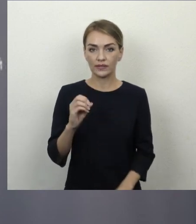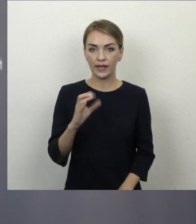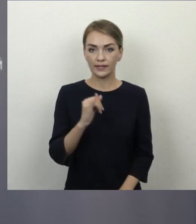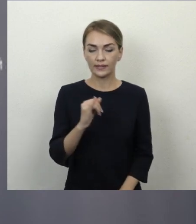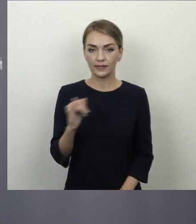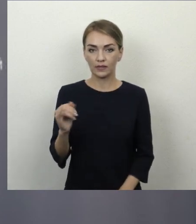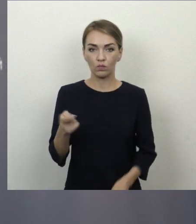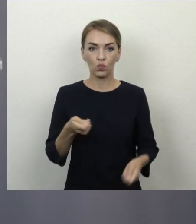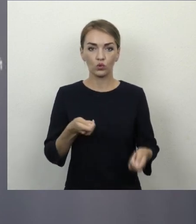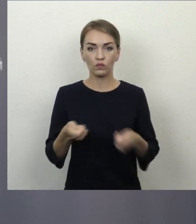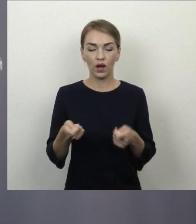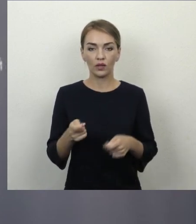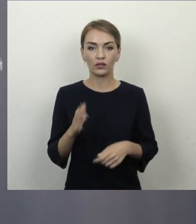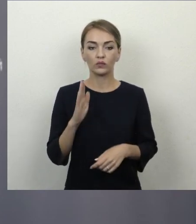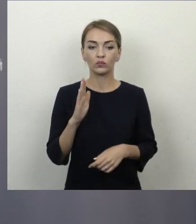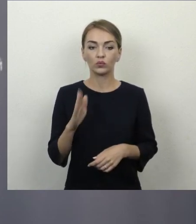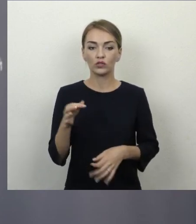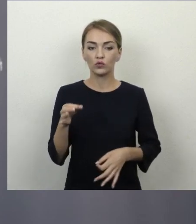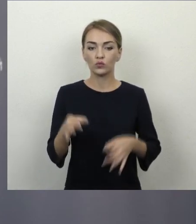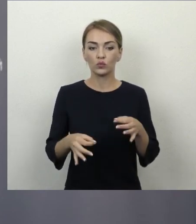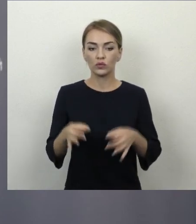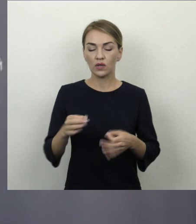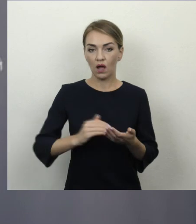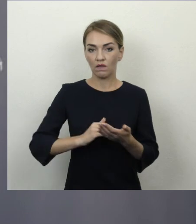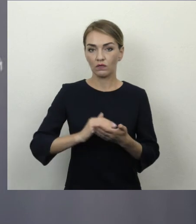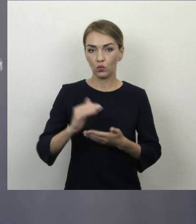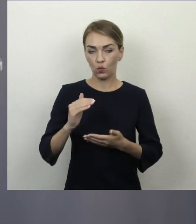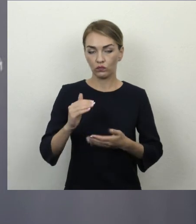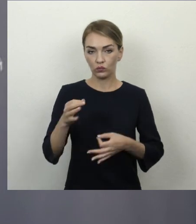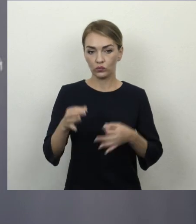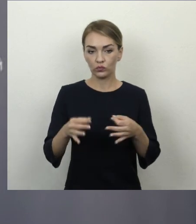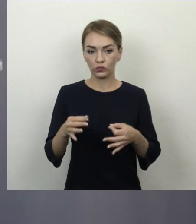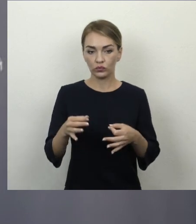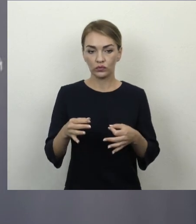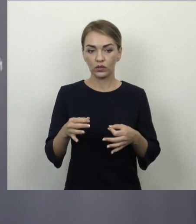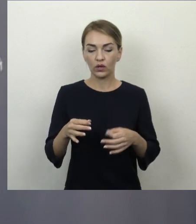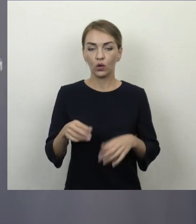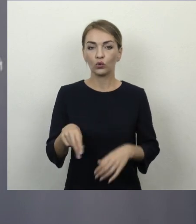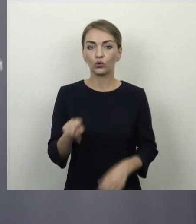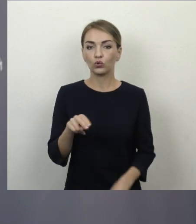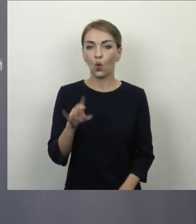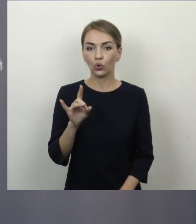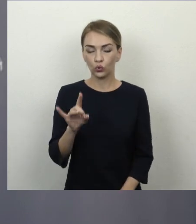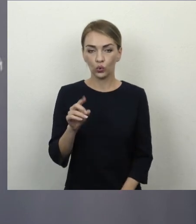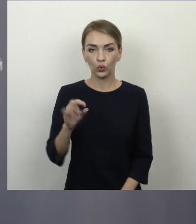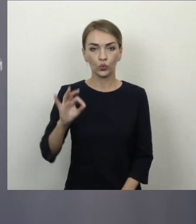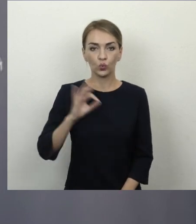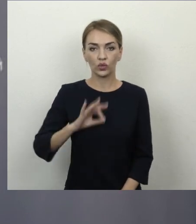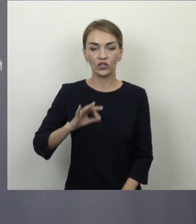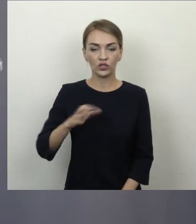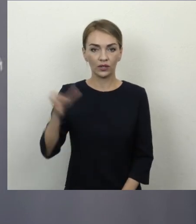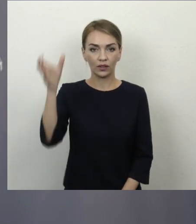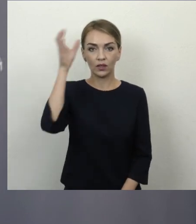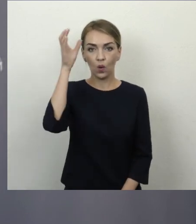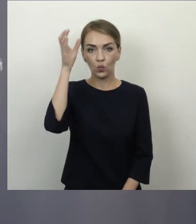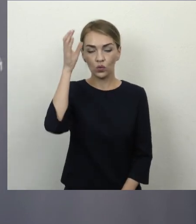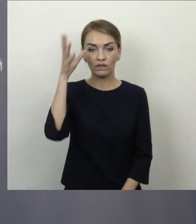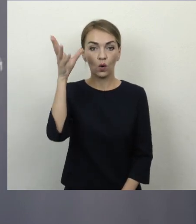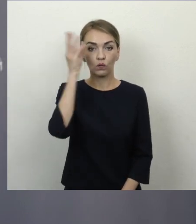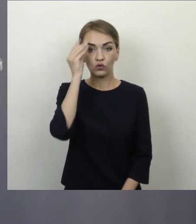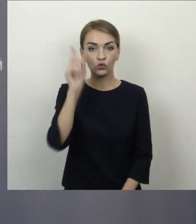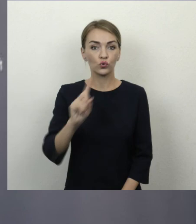Session 2 will be moderated by Olena Hubska, the judge of the